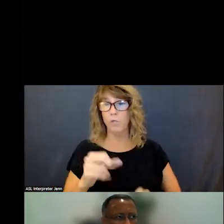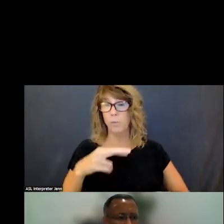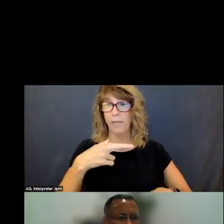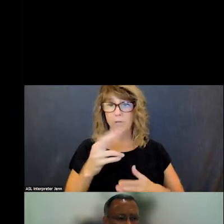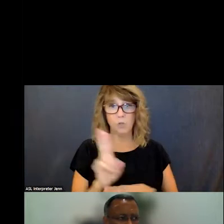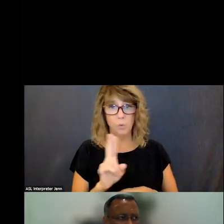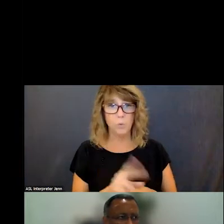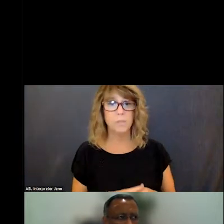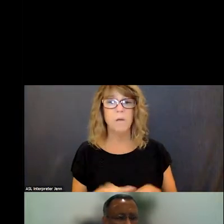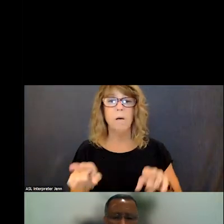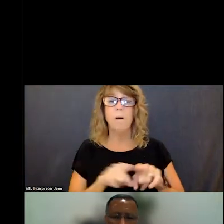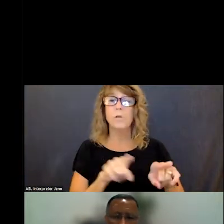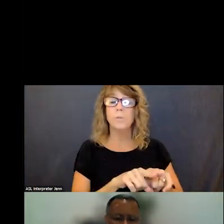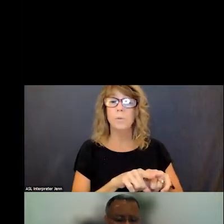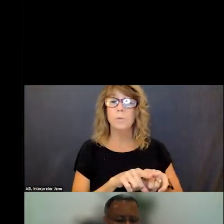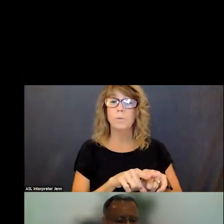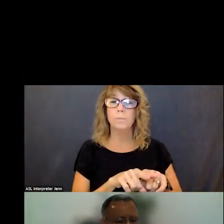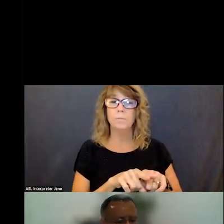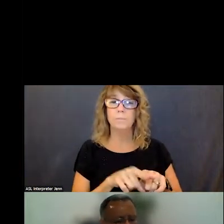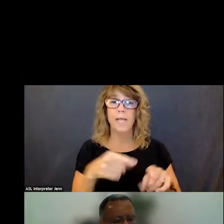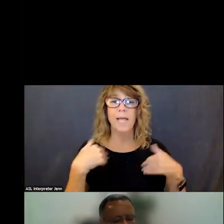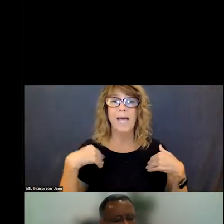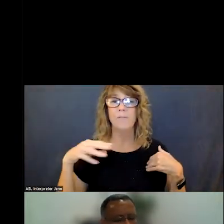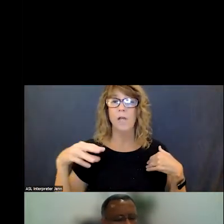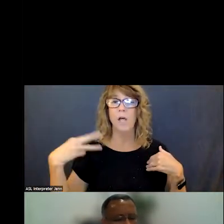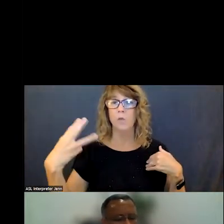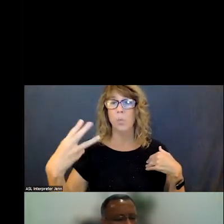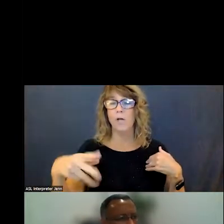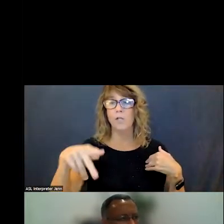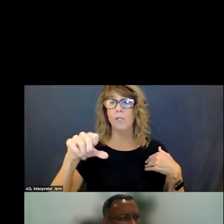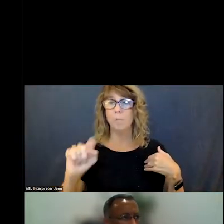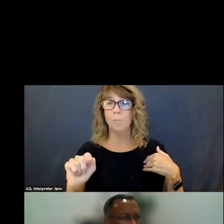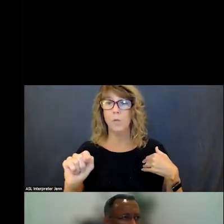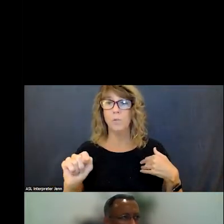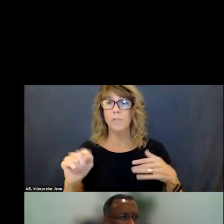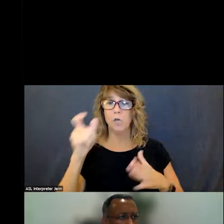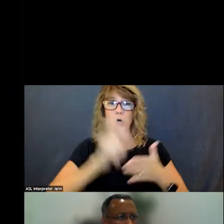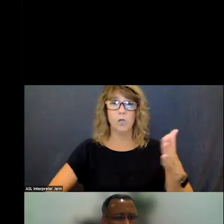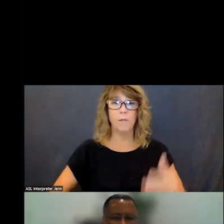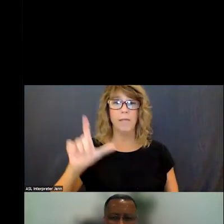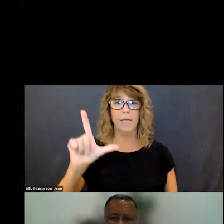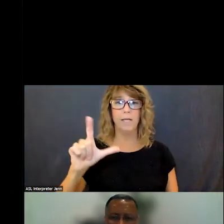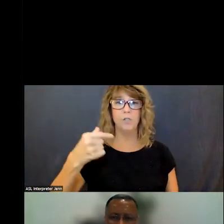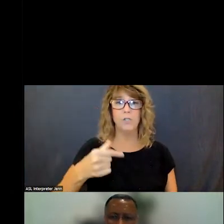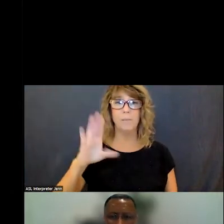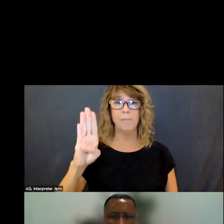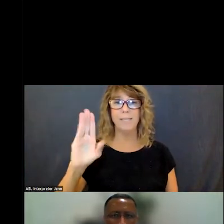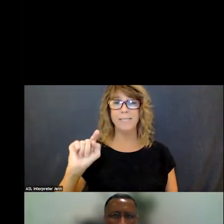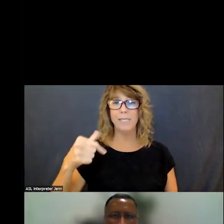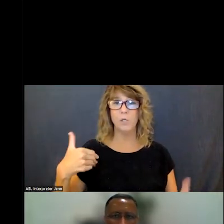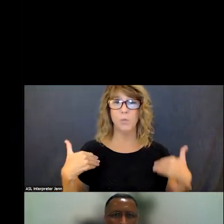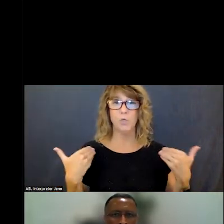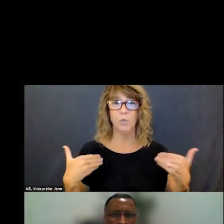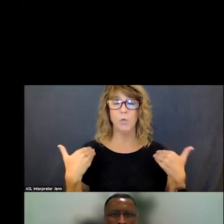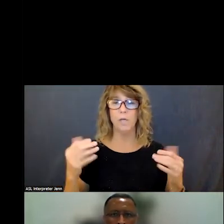same element is the Washington Post article on the LGBTQ youth, we'll call 988.